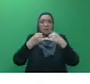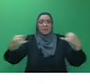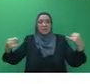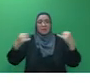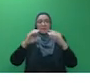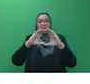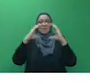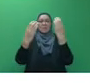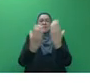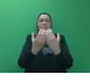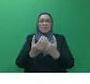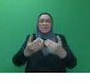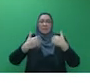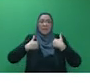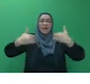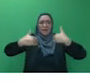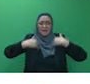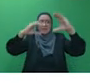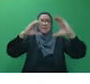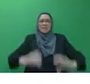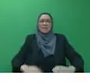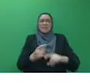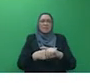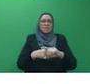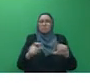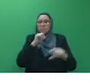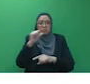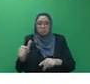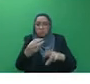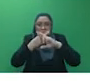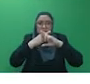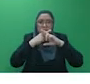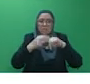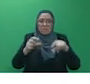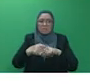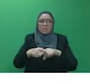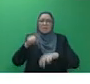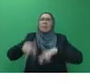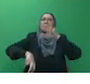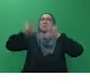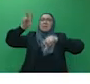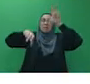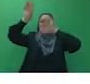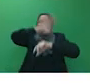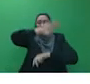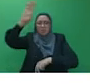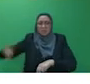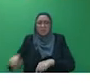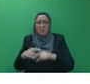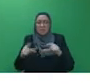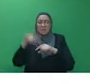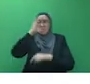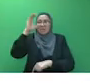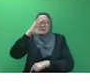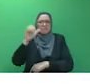uh classes but there are ways and it's there it's not a it's not a secret that you go to you go climb a mountain